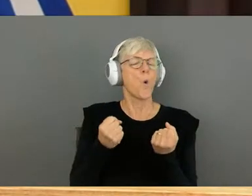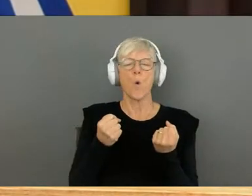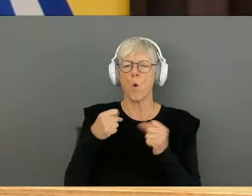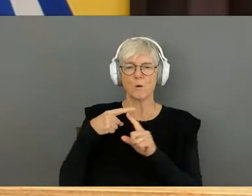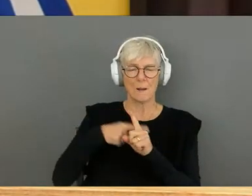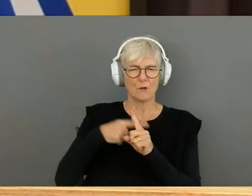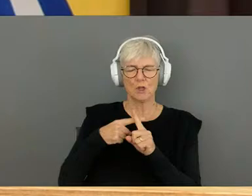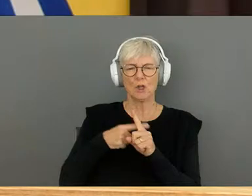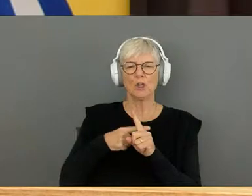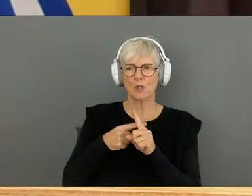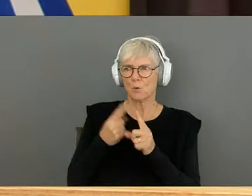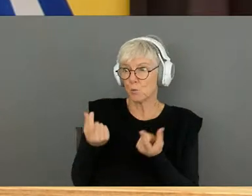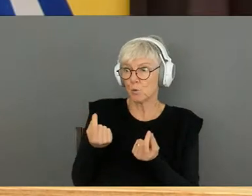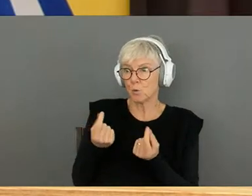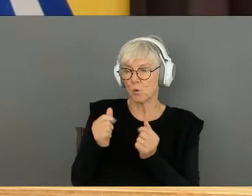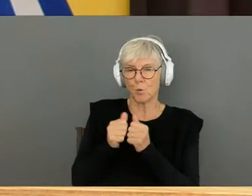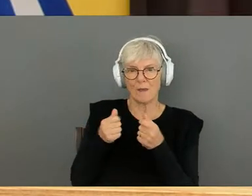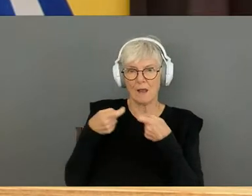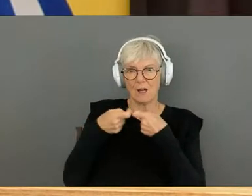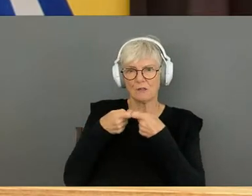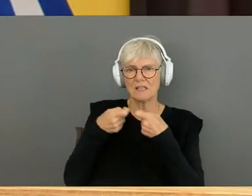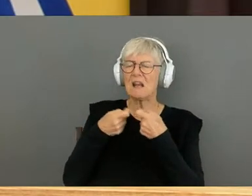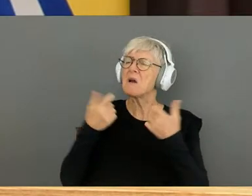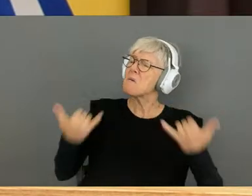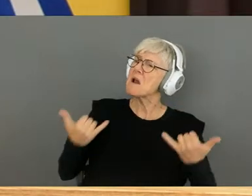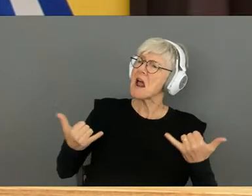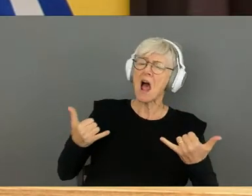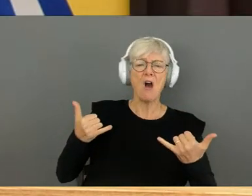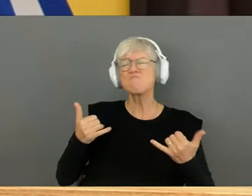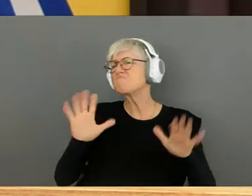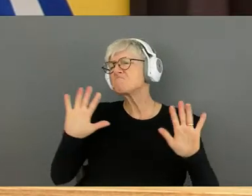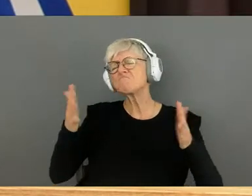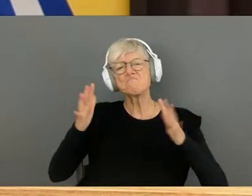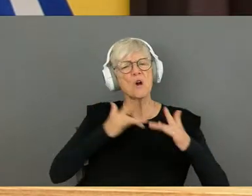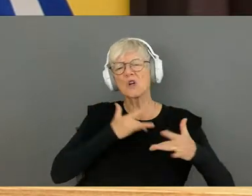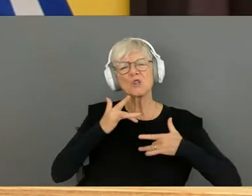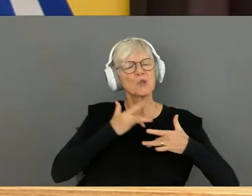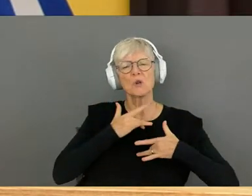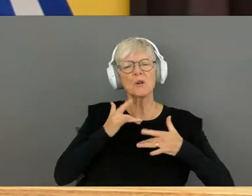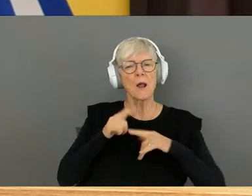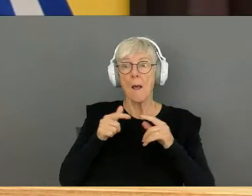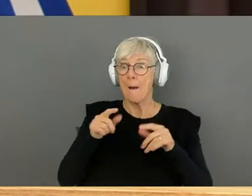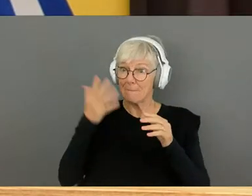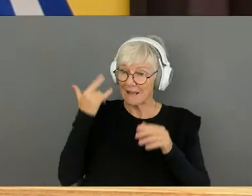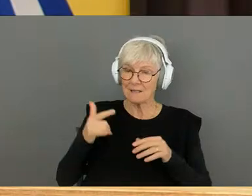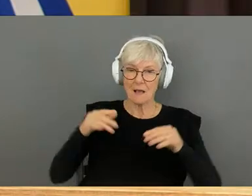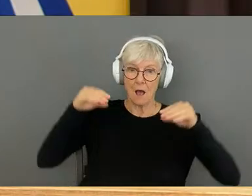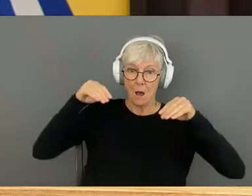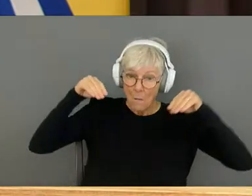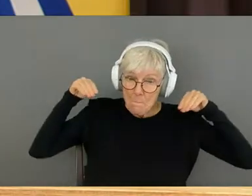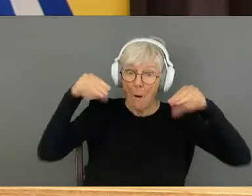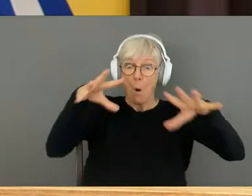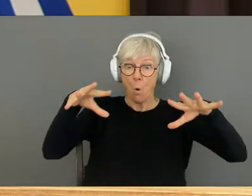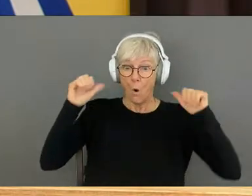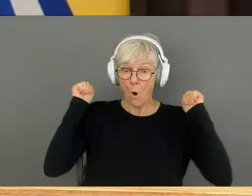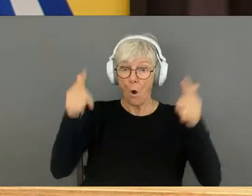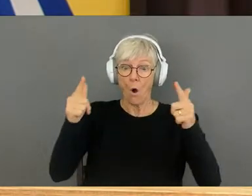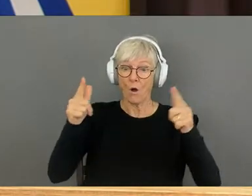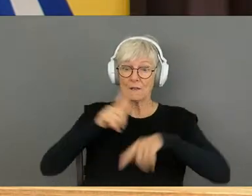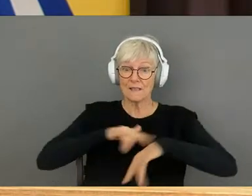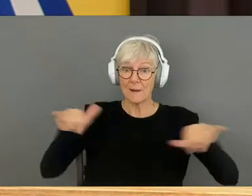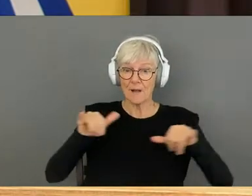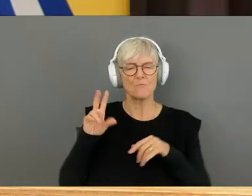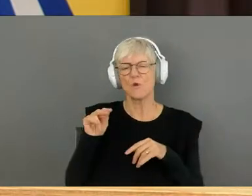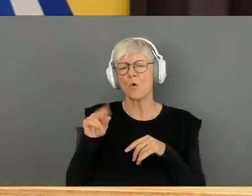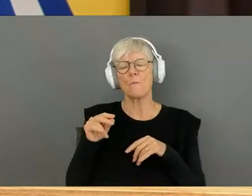concern. Not everything is brought back online at the same time. So you could have a major line that's brought on,